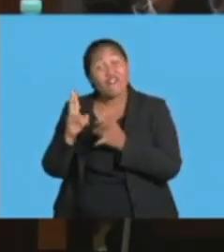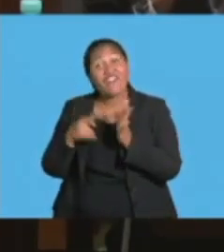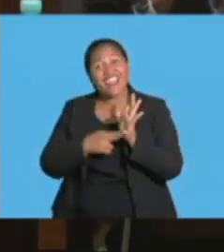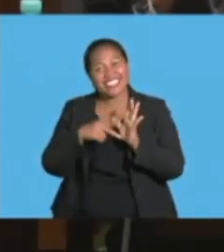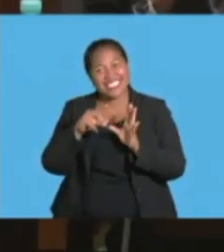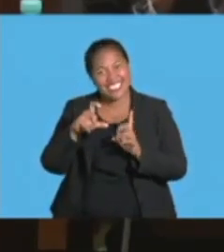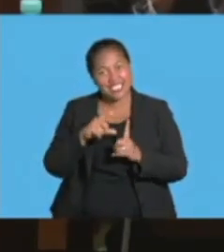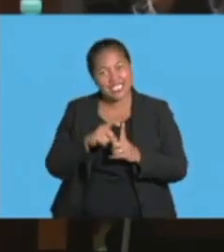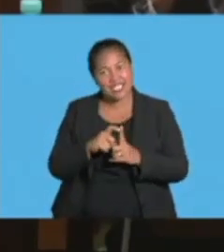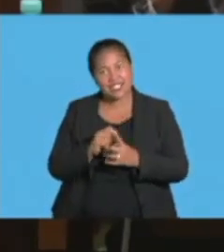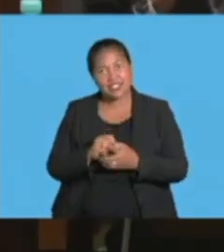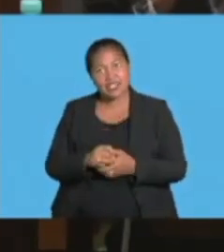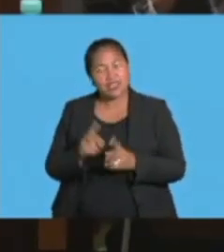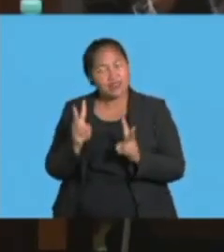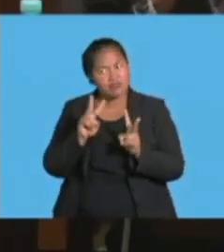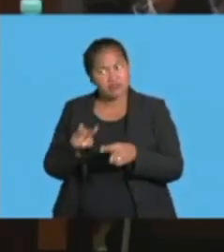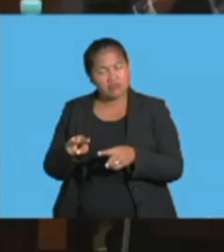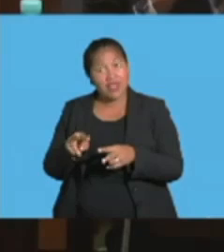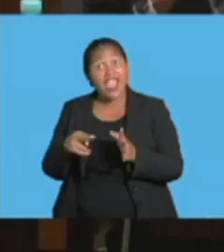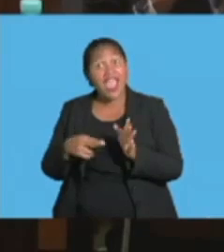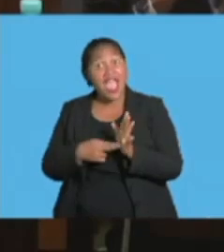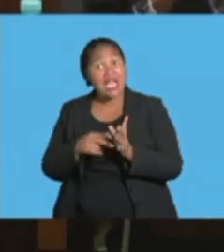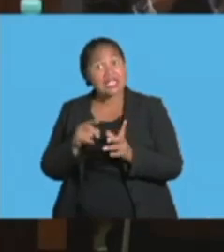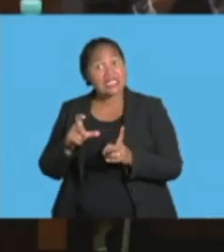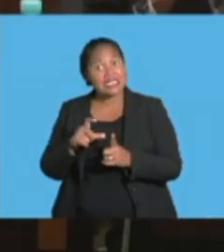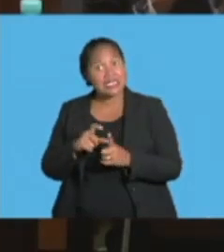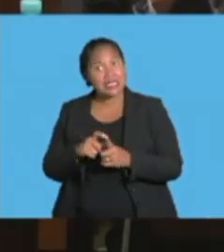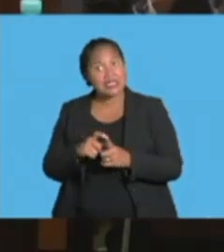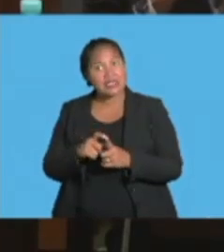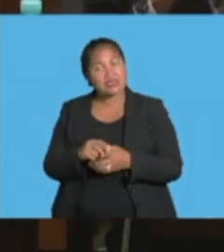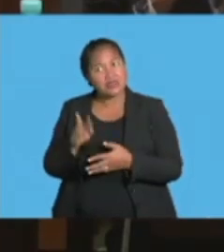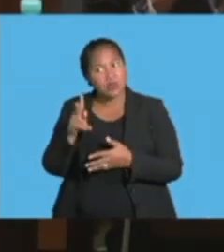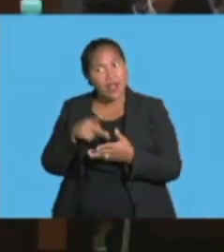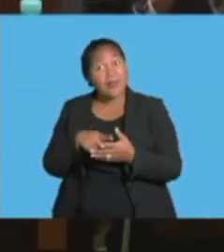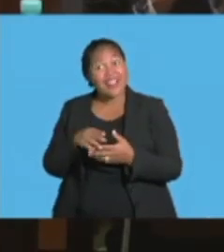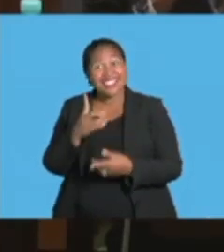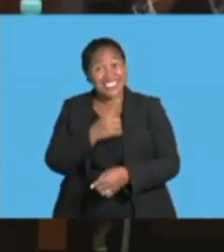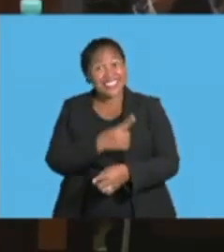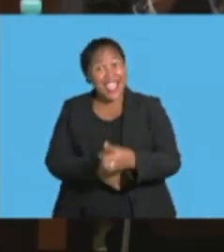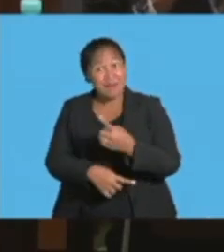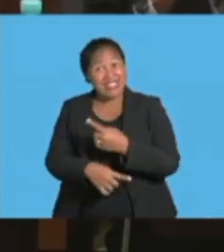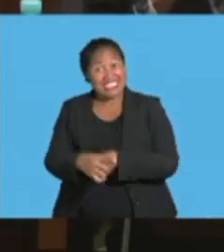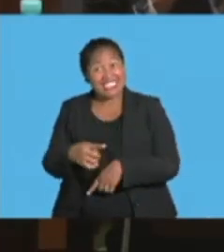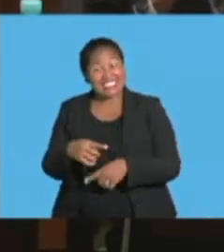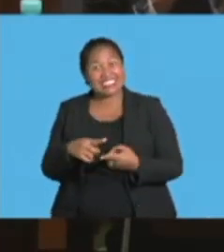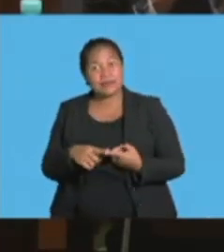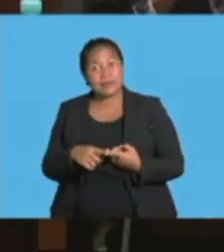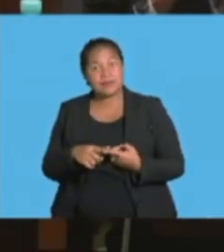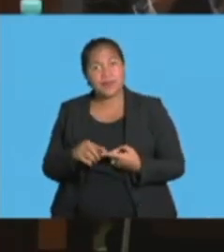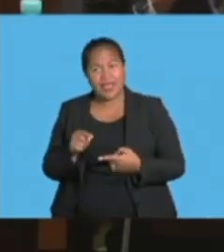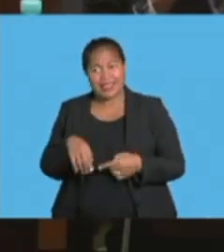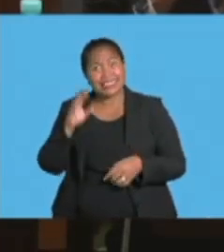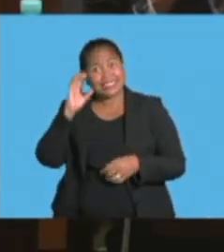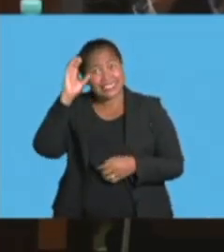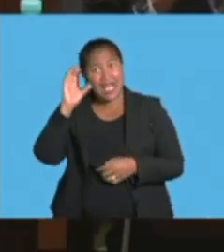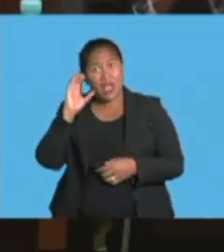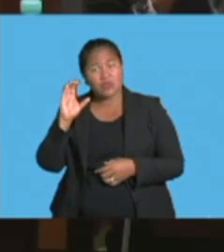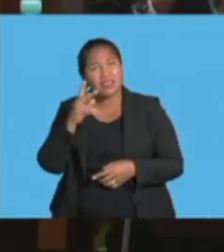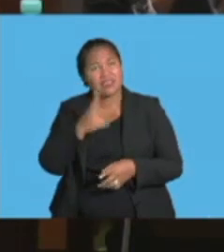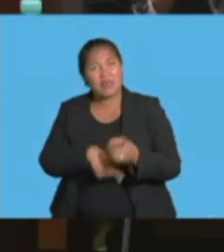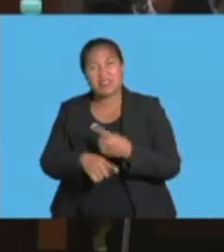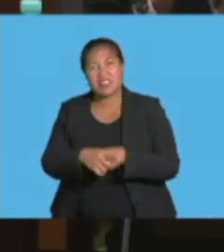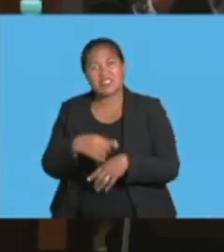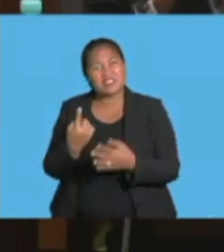If we look at NCDs and actually just demarcate one part of it, which is diabetes, in this country, diabetes prevalence was only